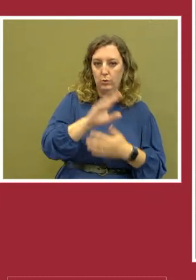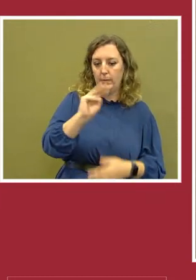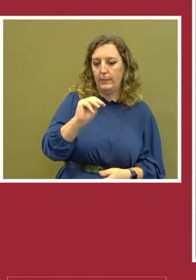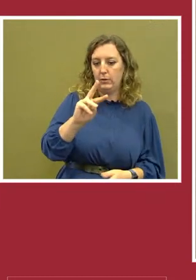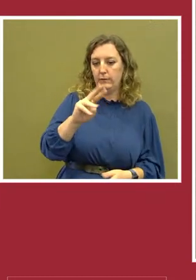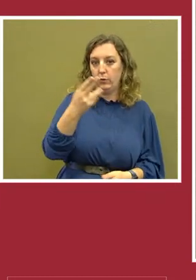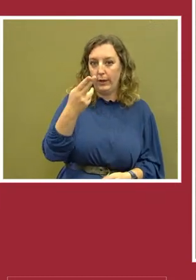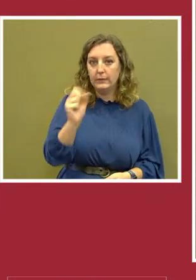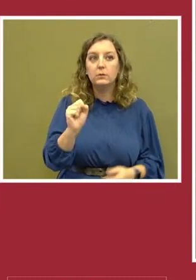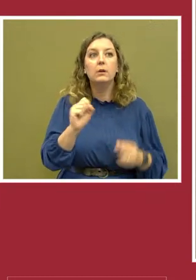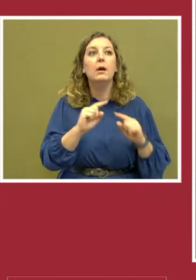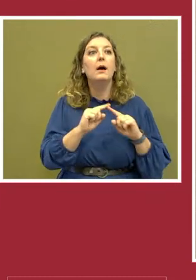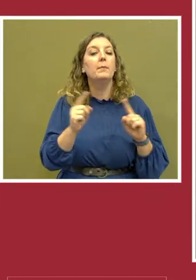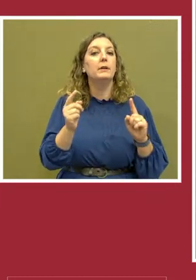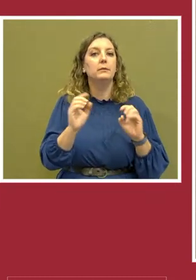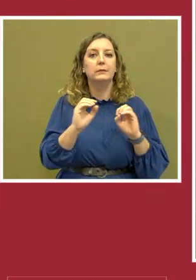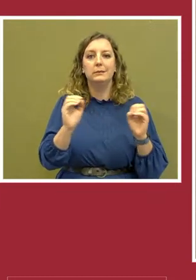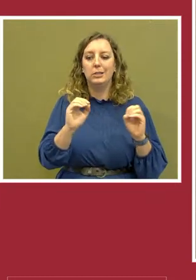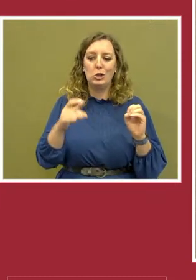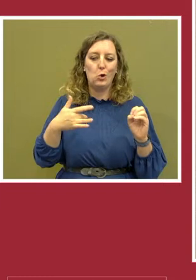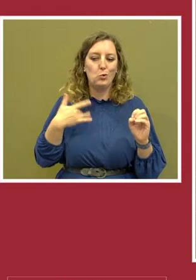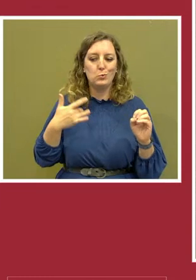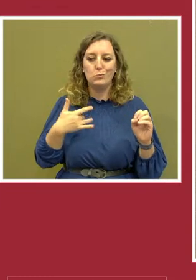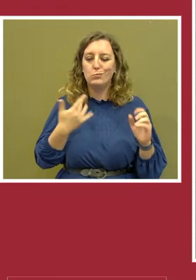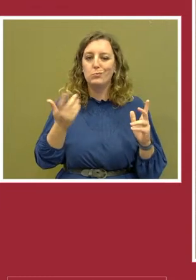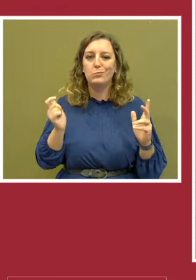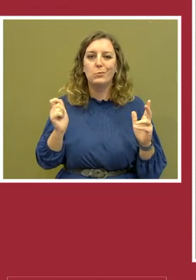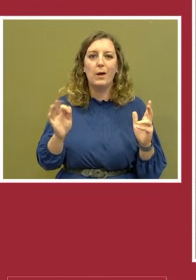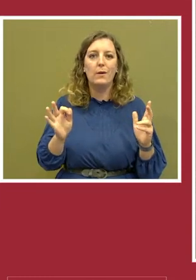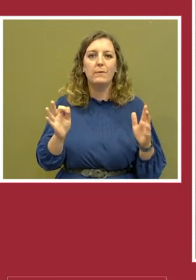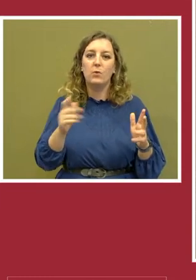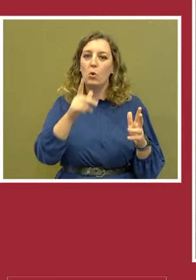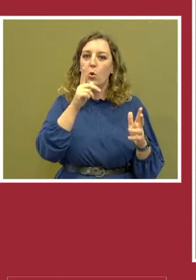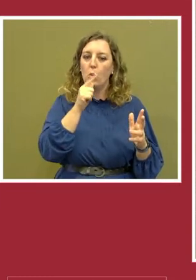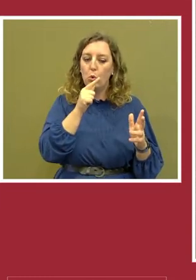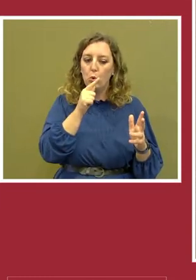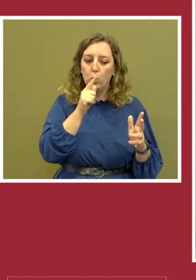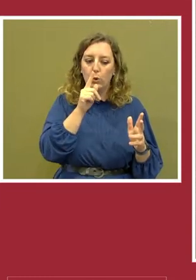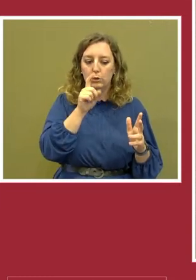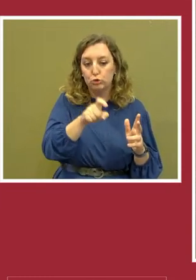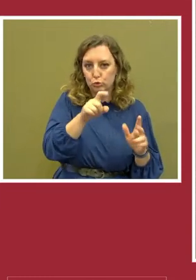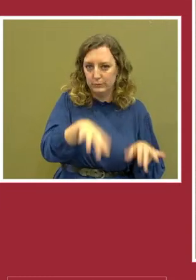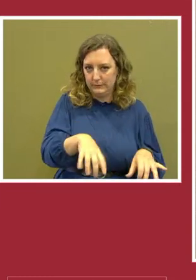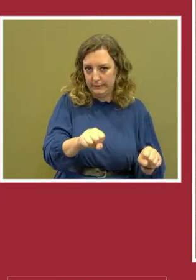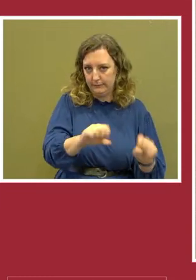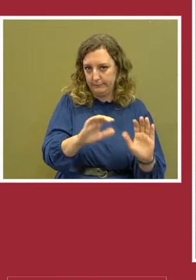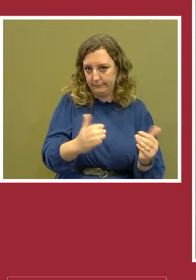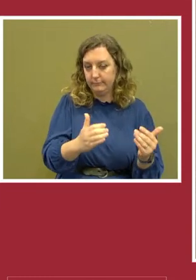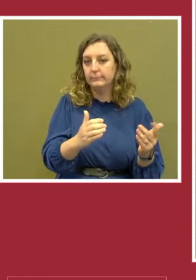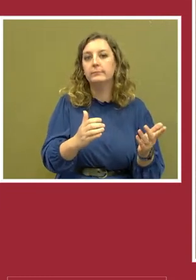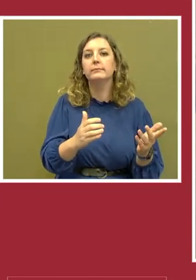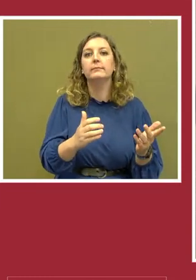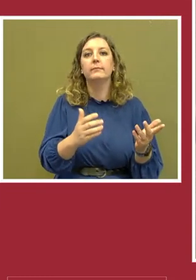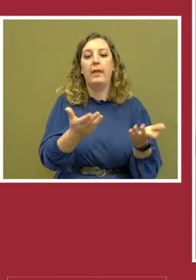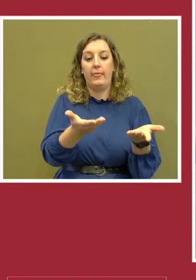School, there is no sense of who should take these courses. It's there from beginning to